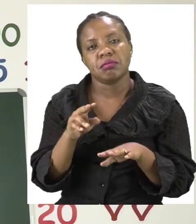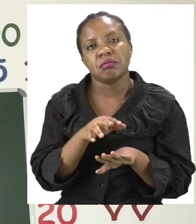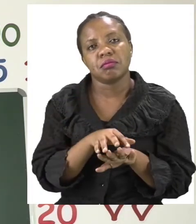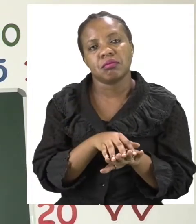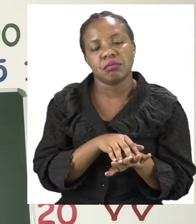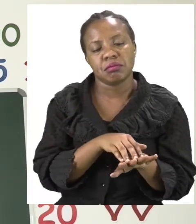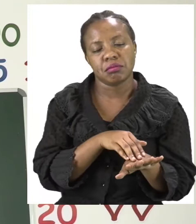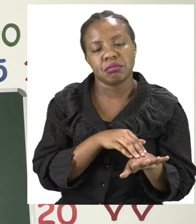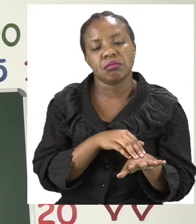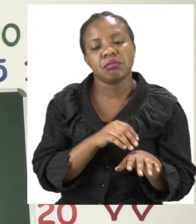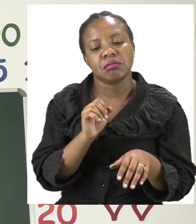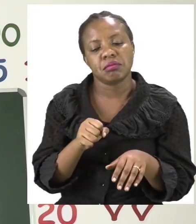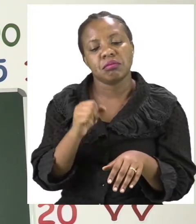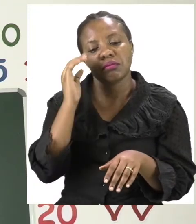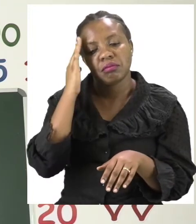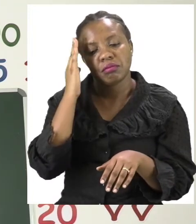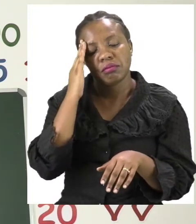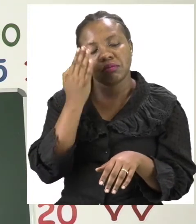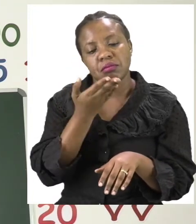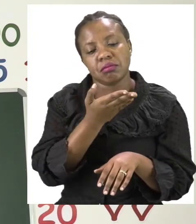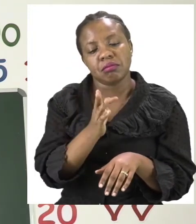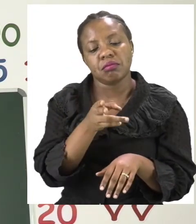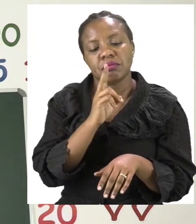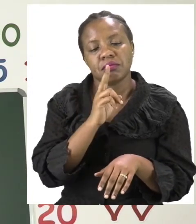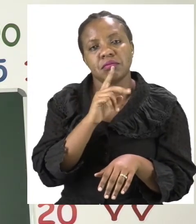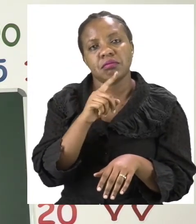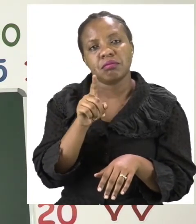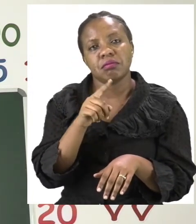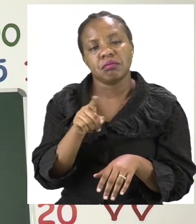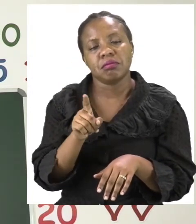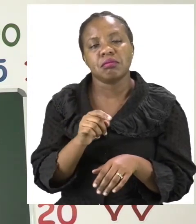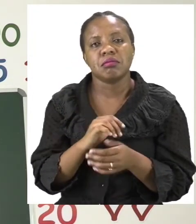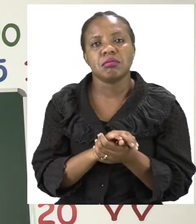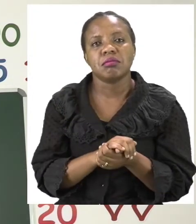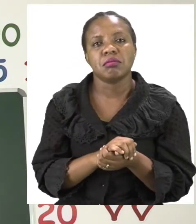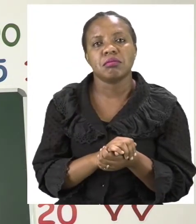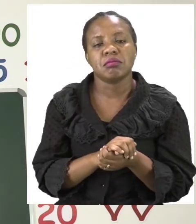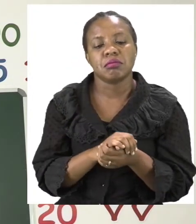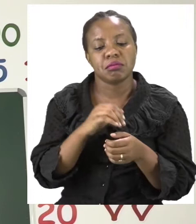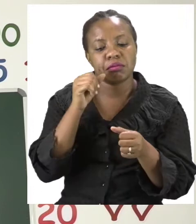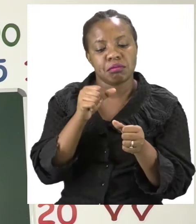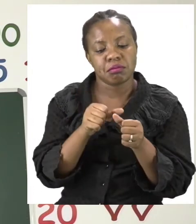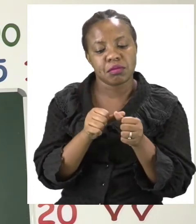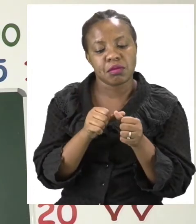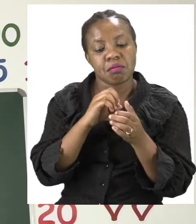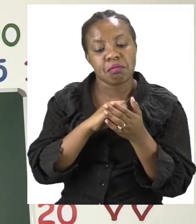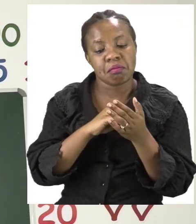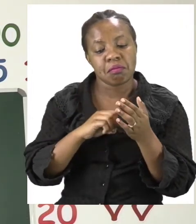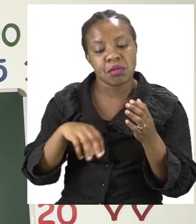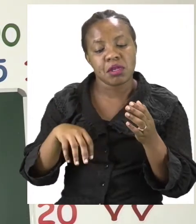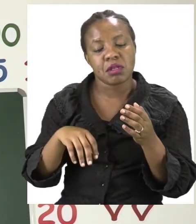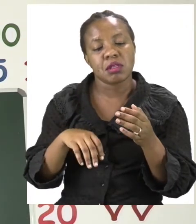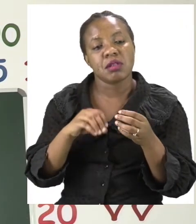everything correct. Remember, for the minus, it is the big number that should be on top.